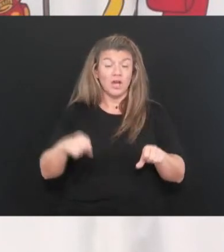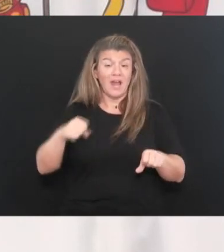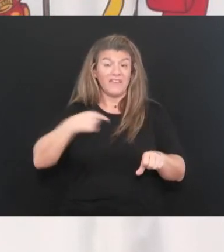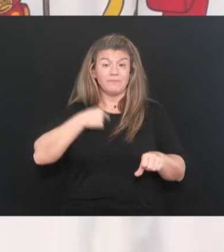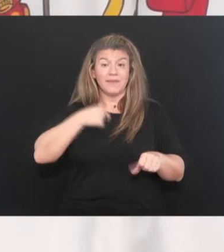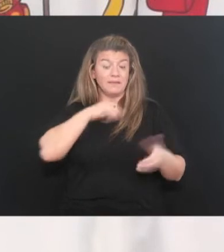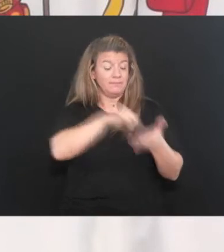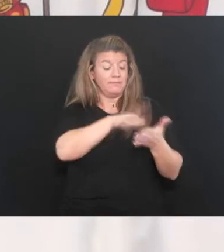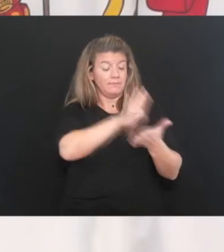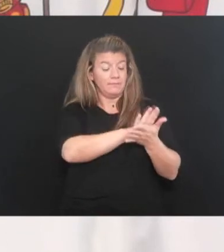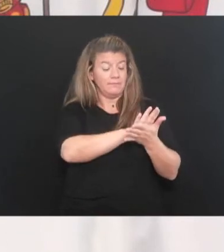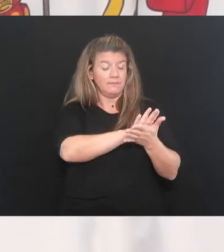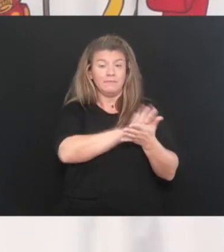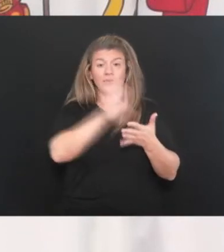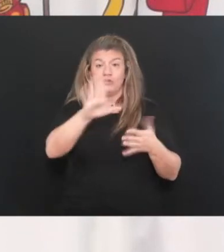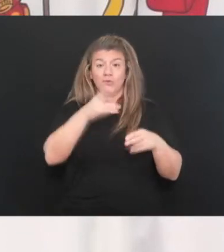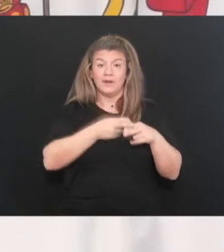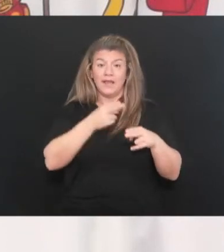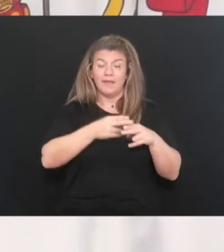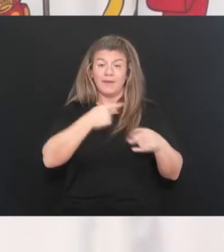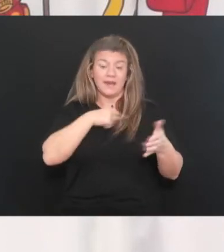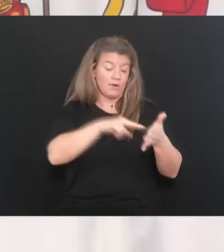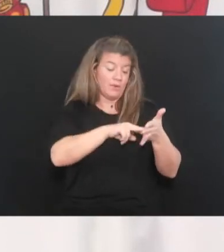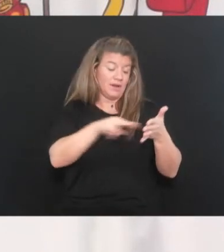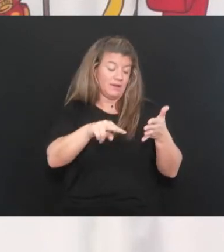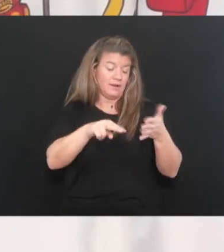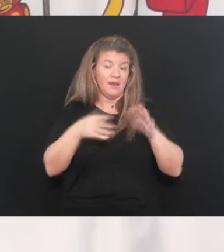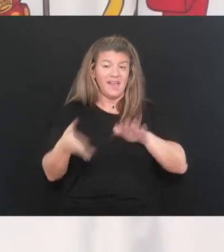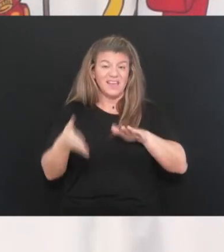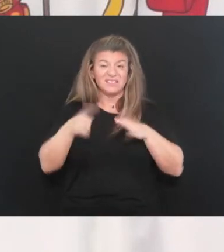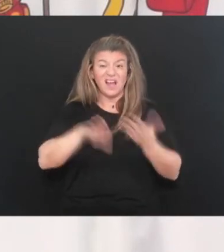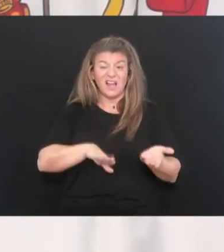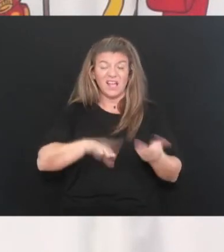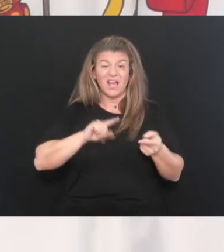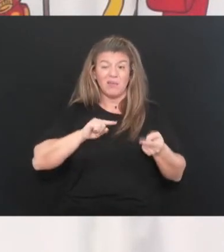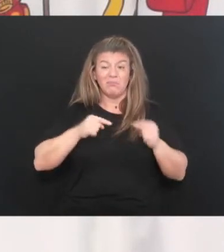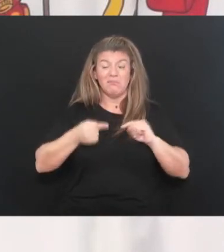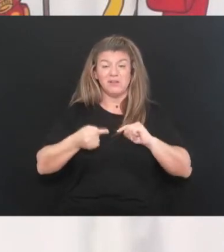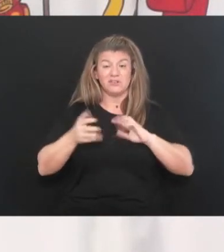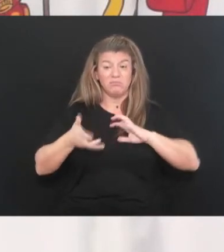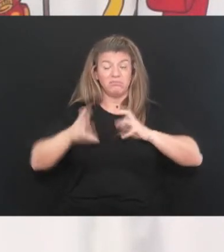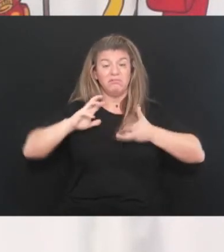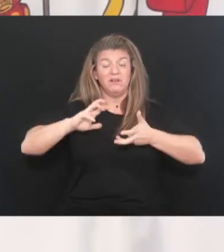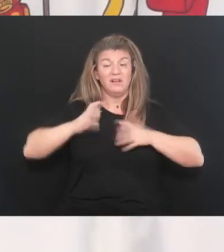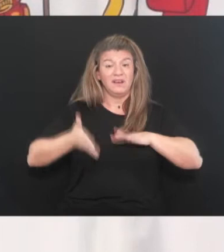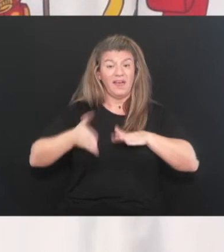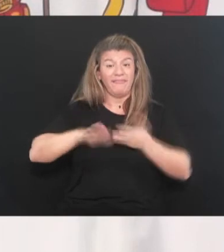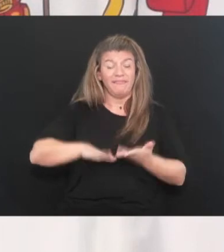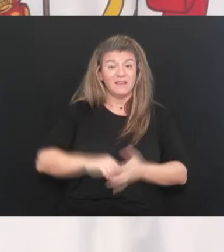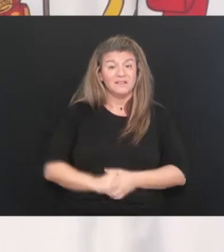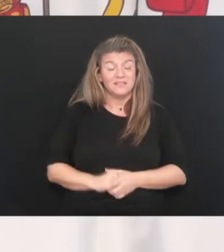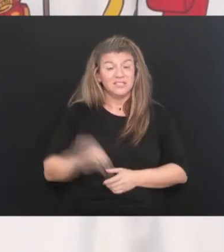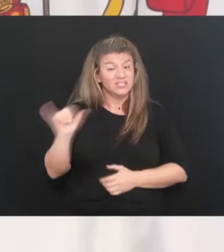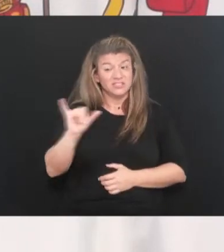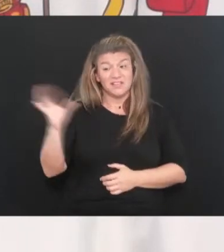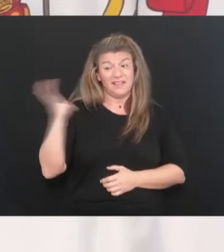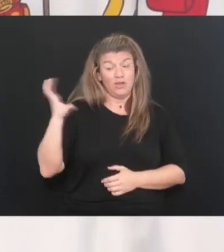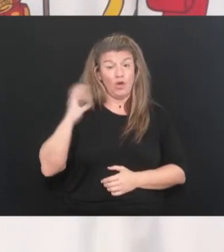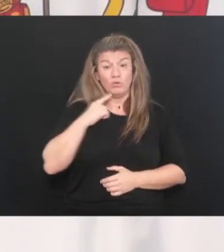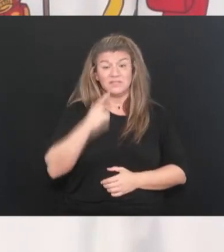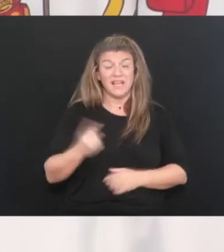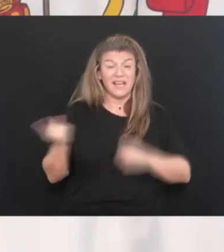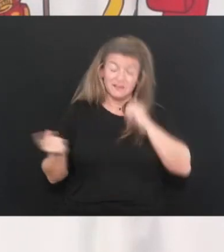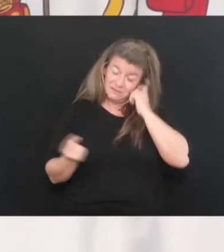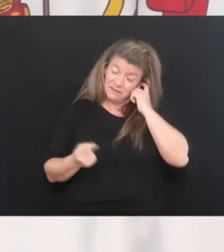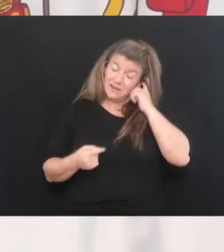after death and dying a miserable death, just like the coach said to us today. So